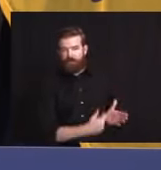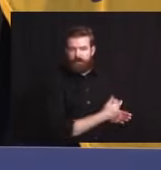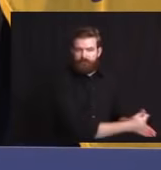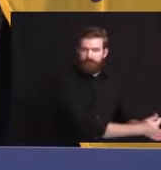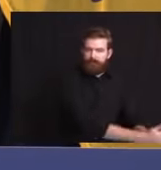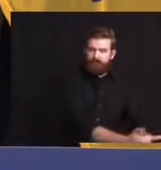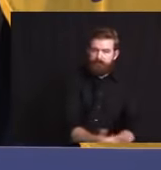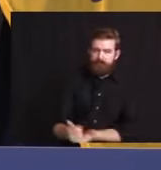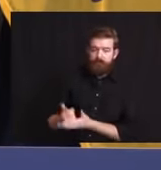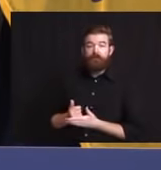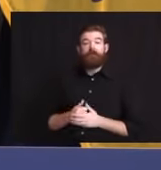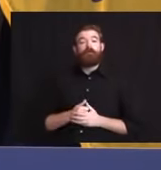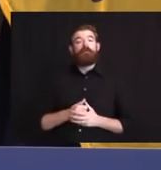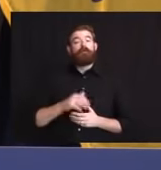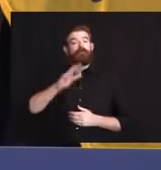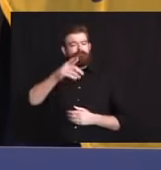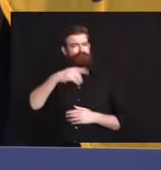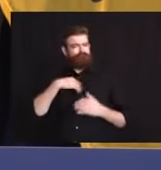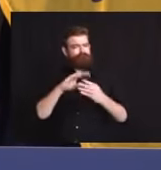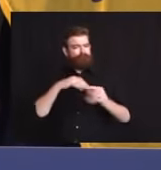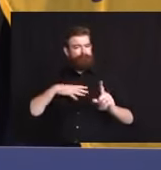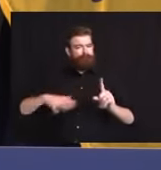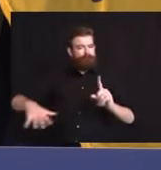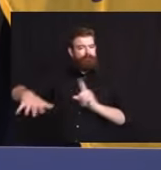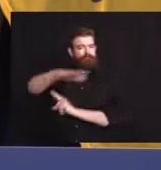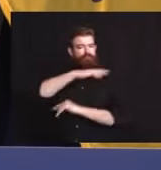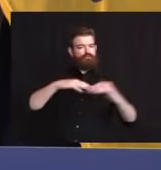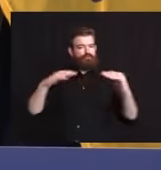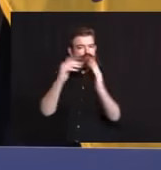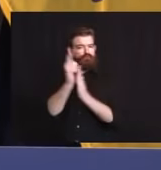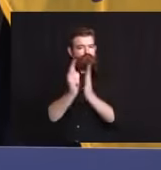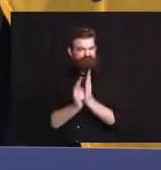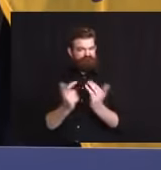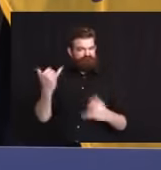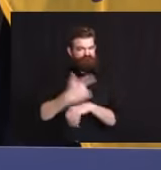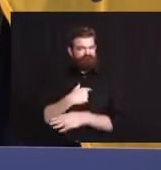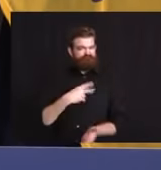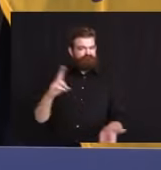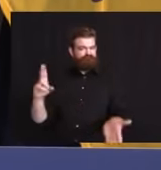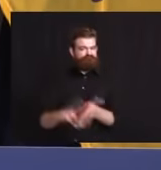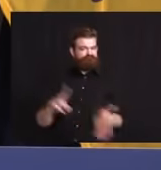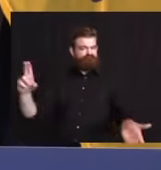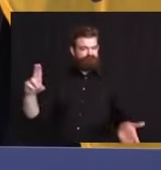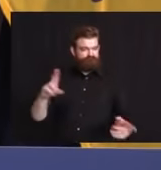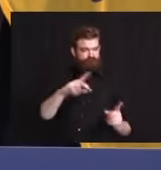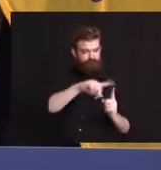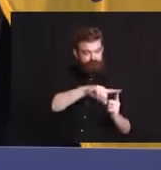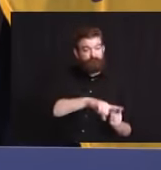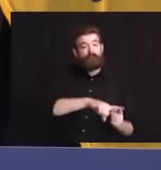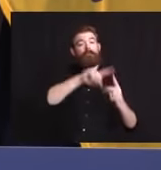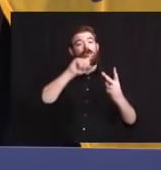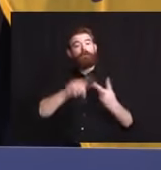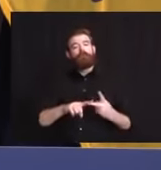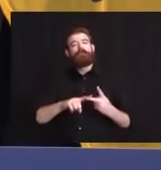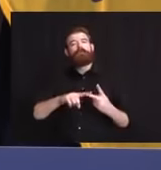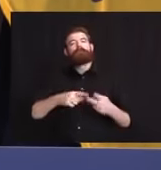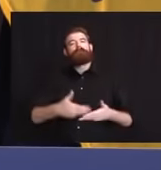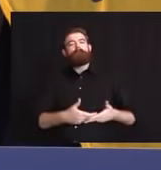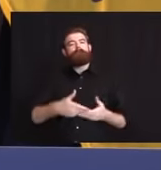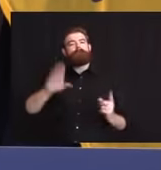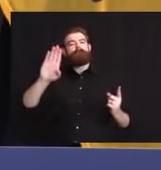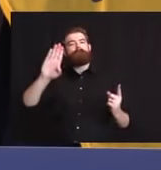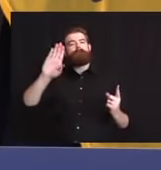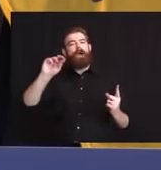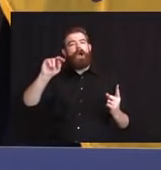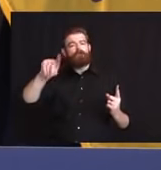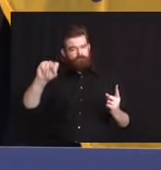whether it's the notion of baby bonds, whether it's that healthcare premium that we have now taken the disproportionate amount